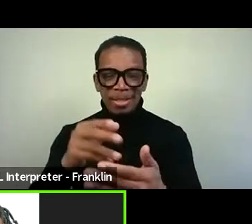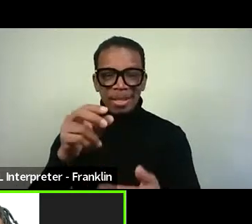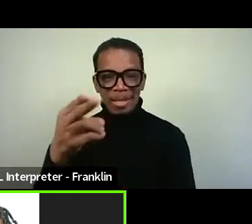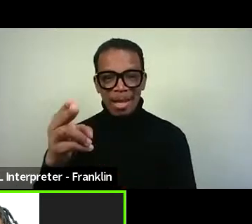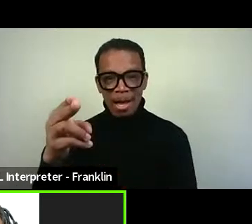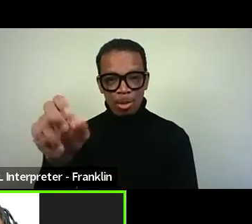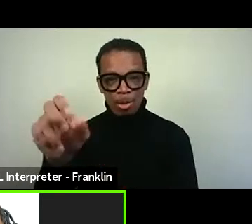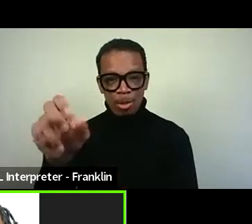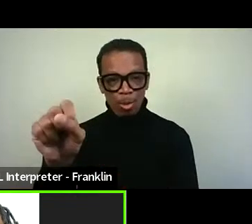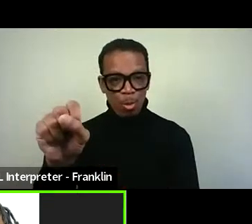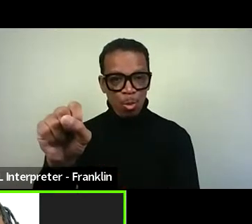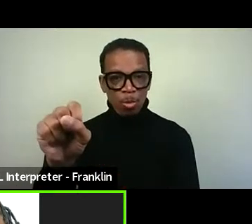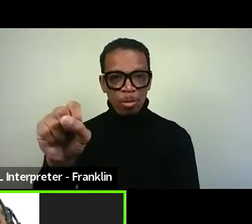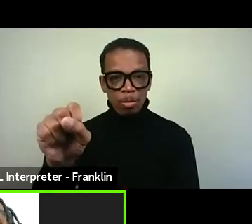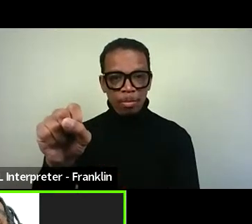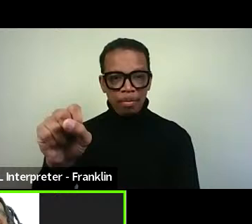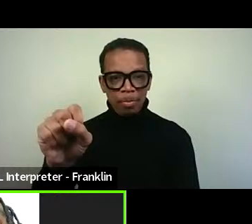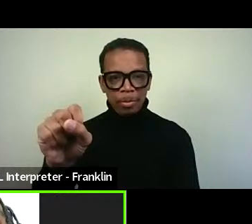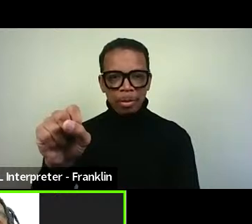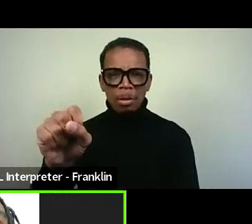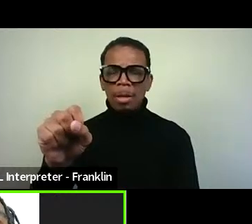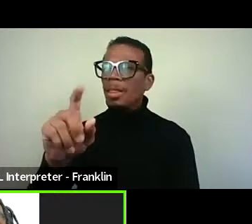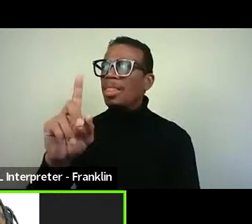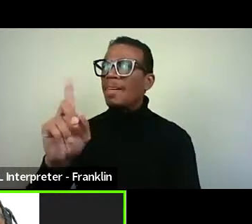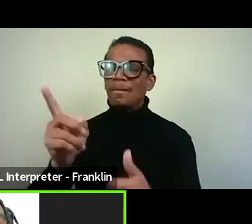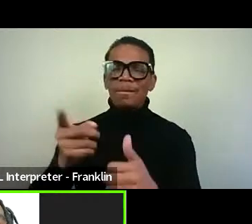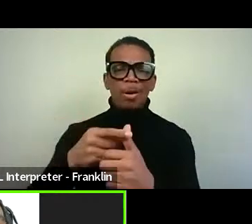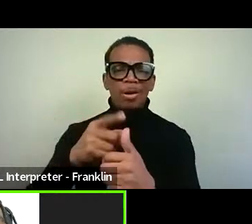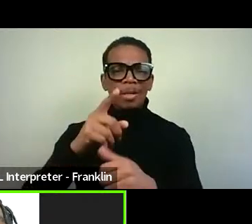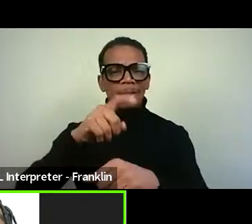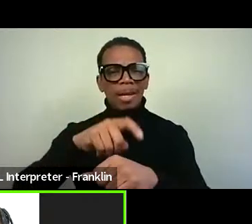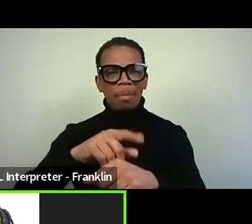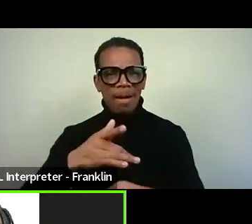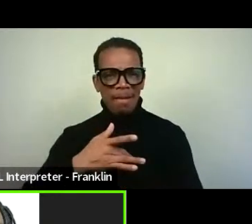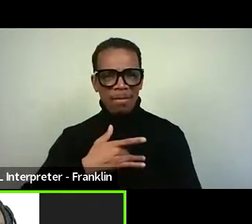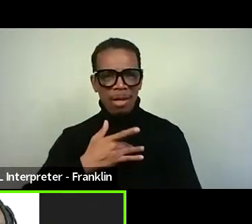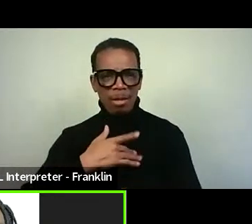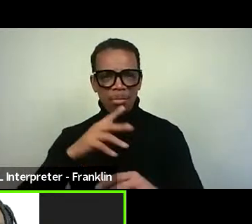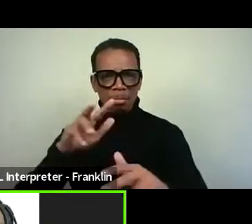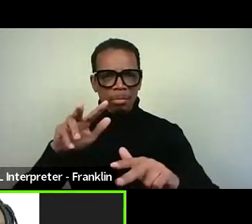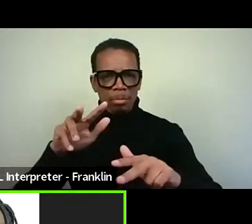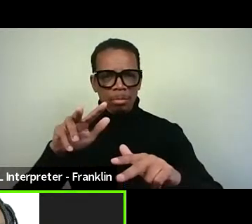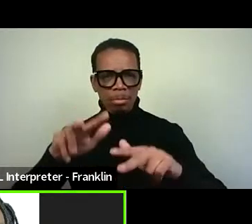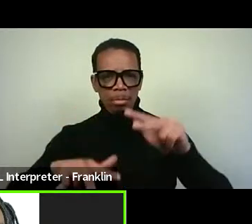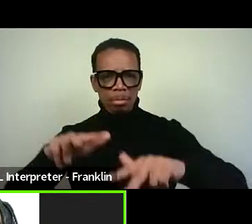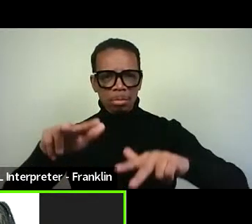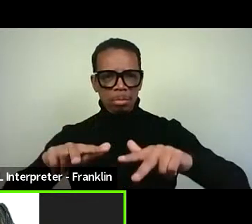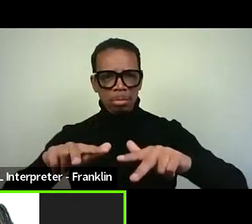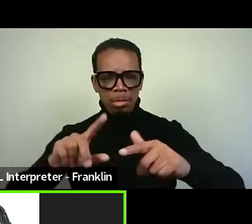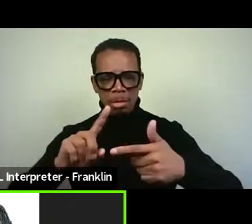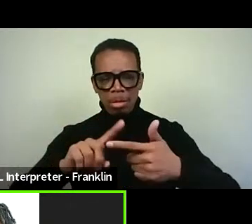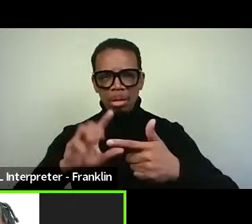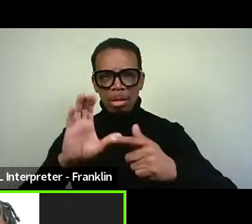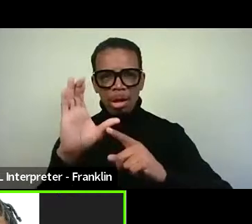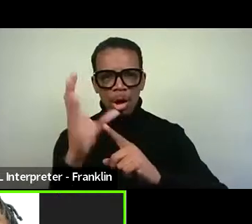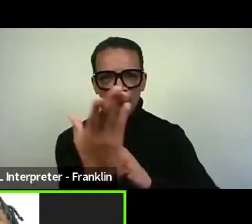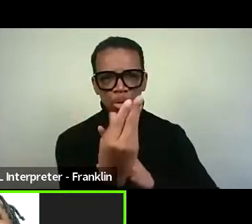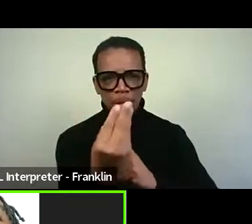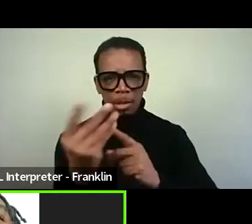school, that was around the first time academically I felt out of place, culturally, socially,